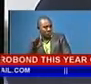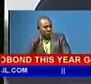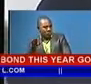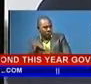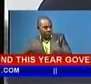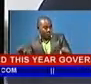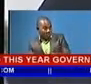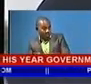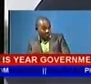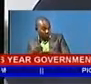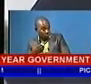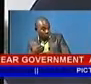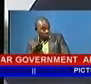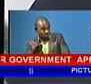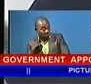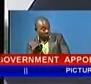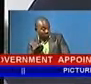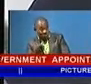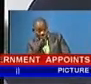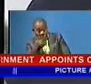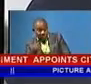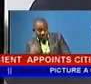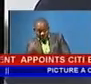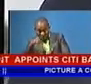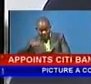11,842 polling stations, and that you have